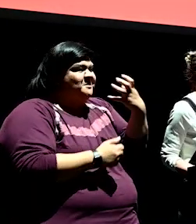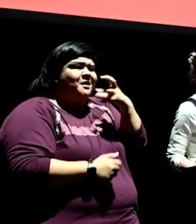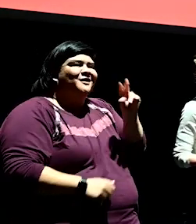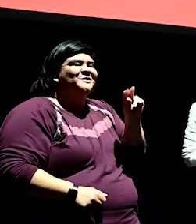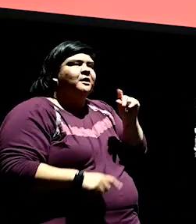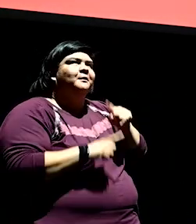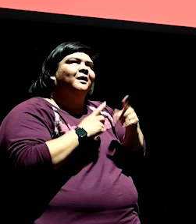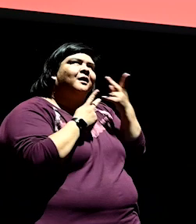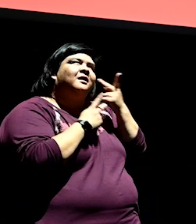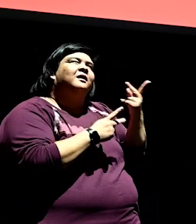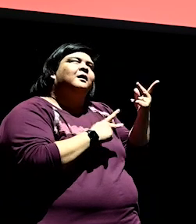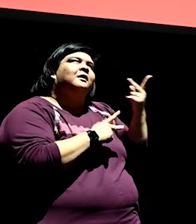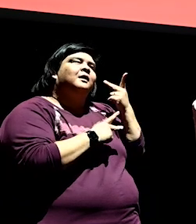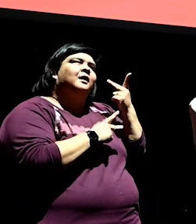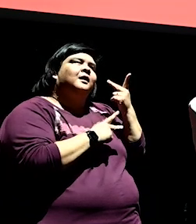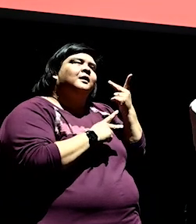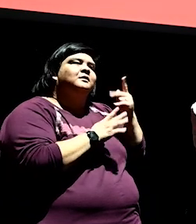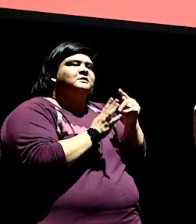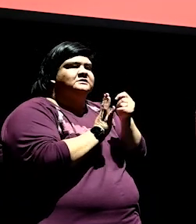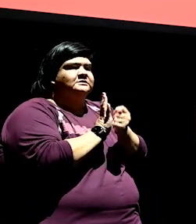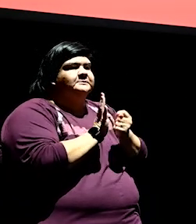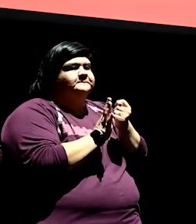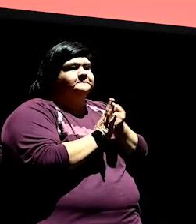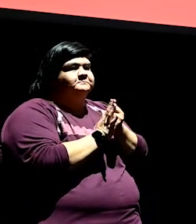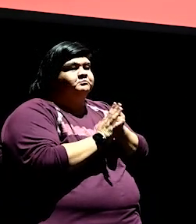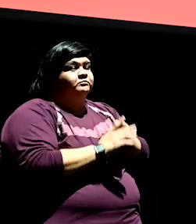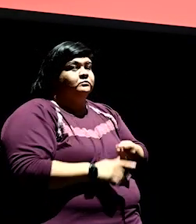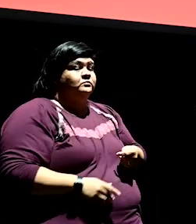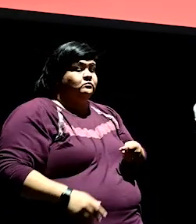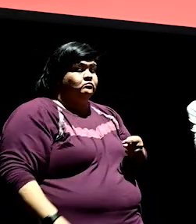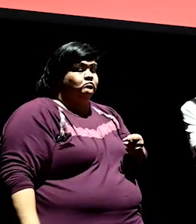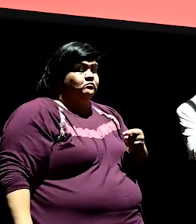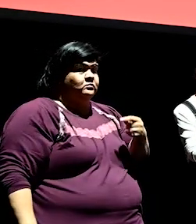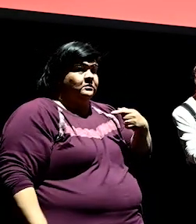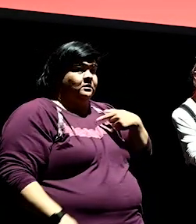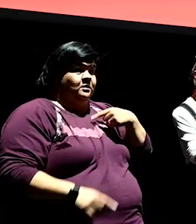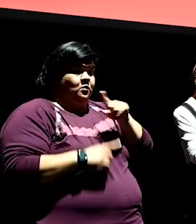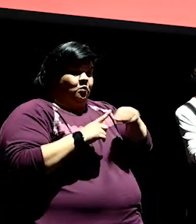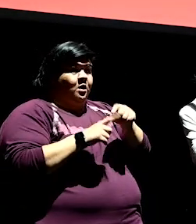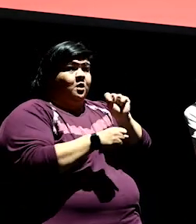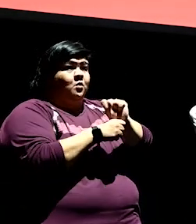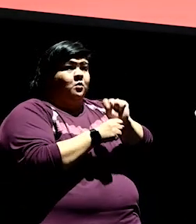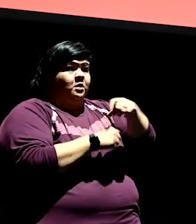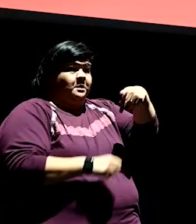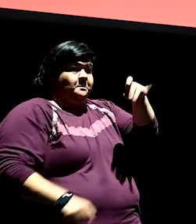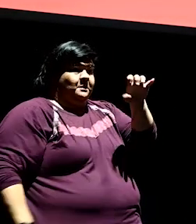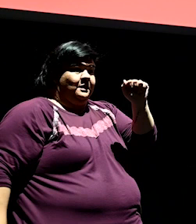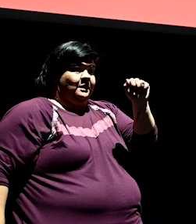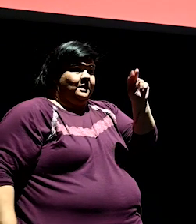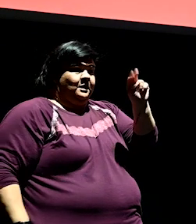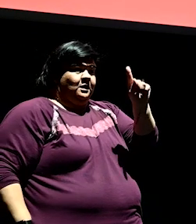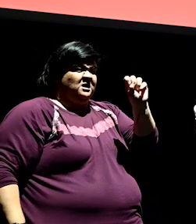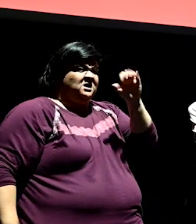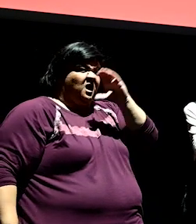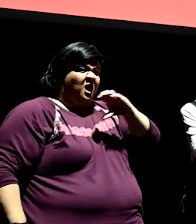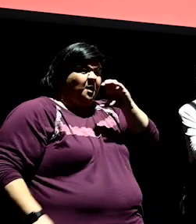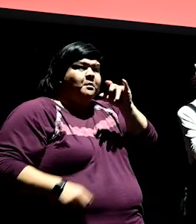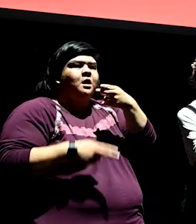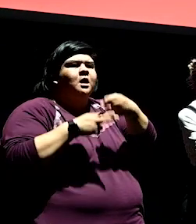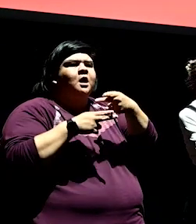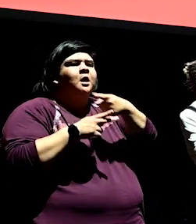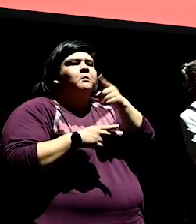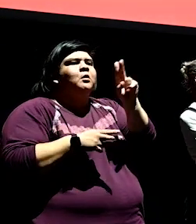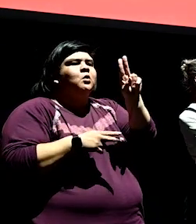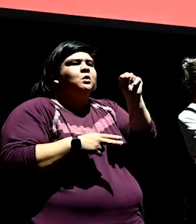think back to a time when I was working at, the company I worked at for Peanuts was called United Media. And we had